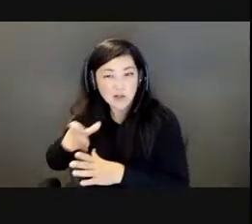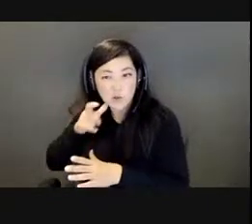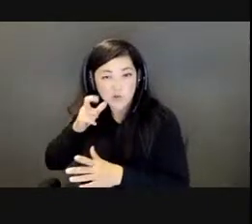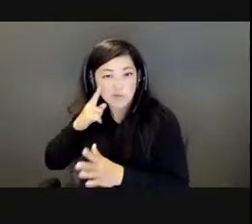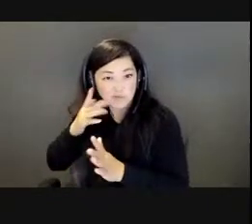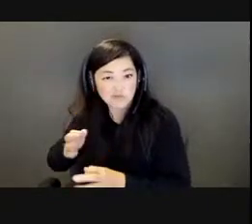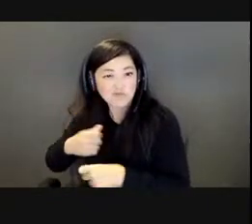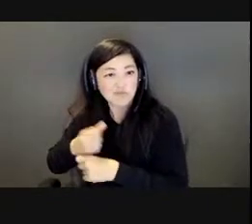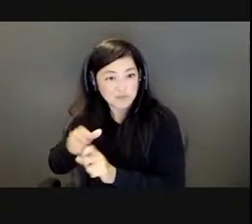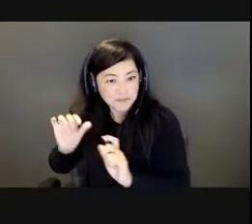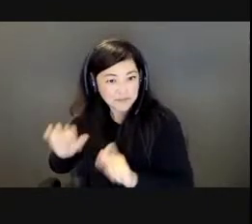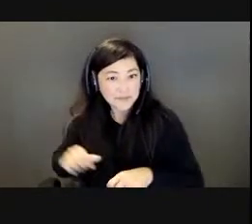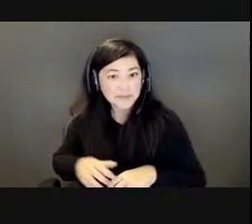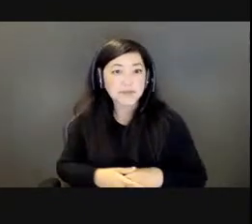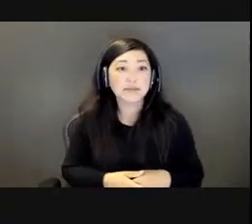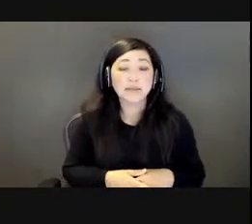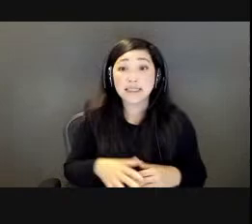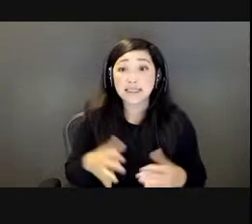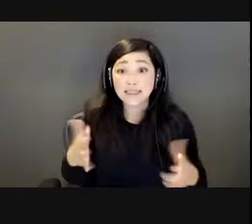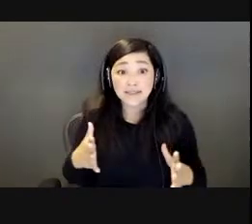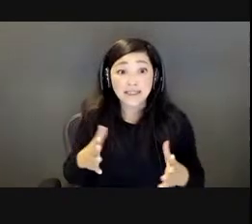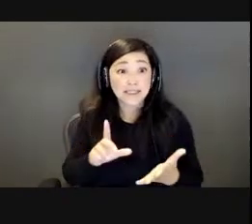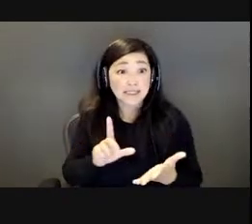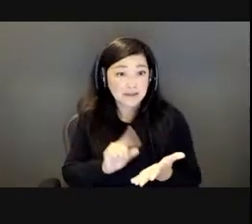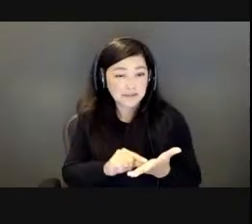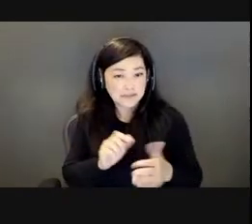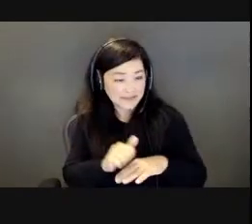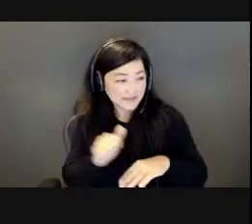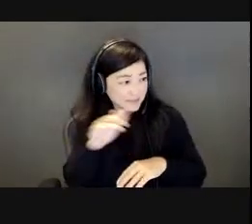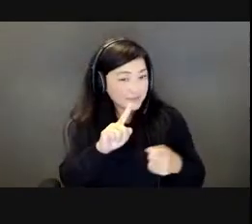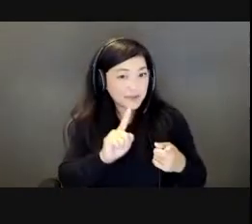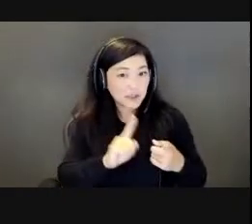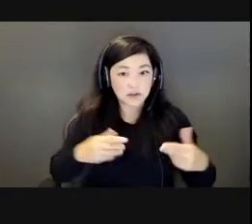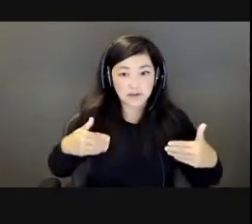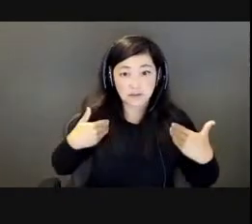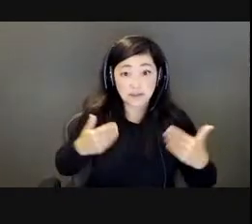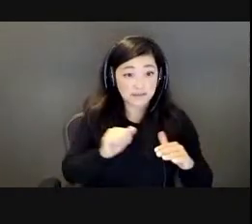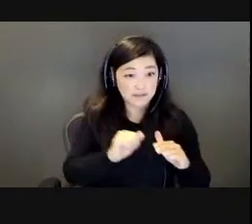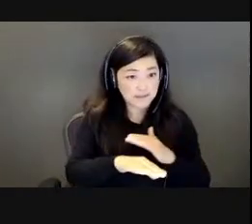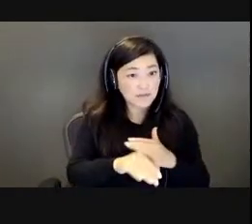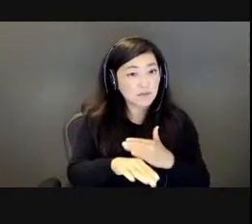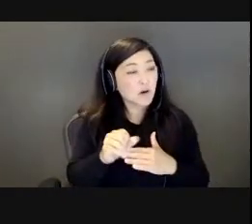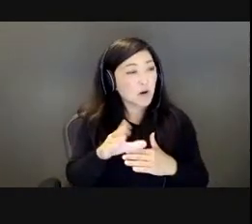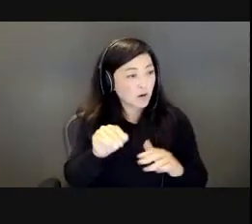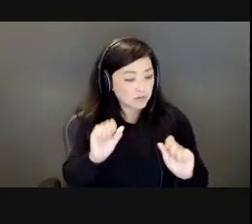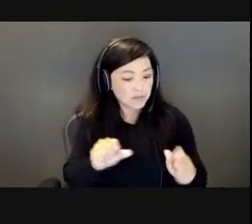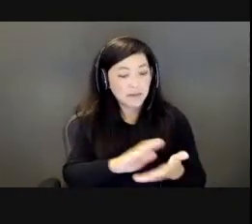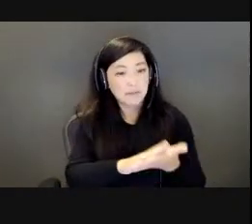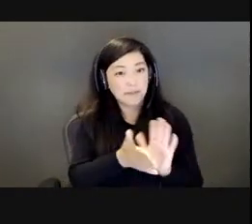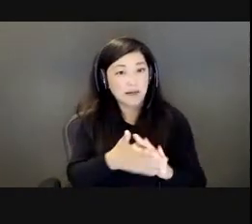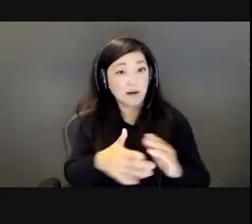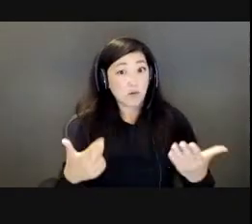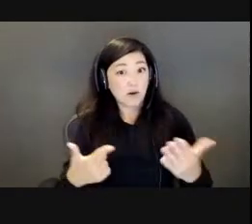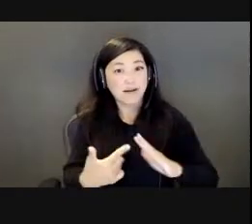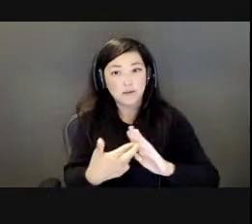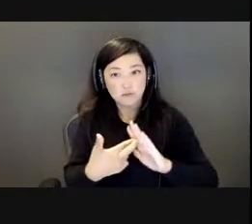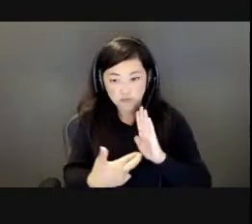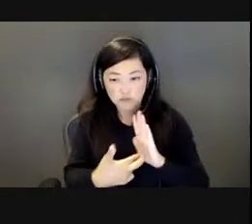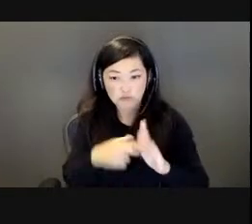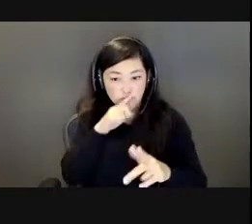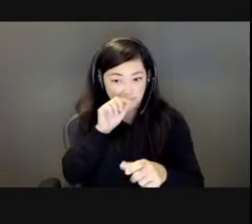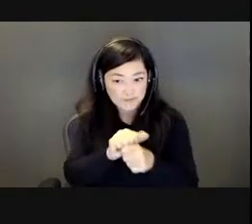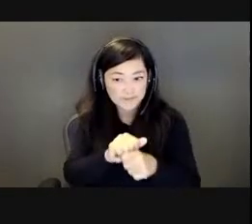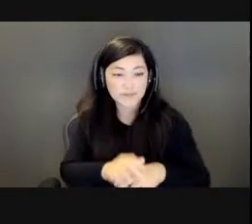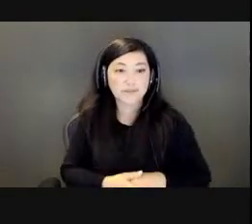to the Minister of Accessibility for consideration of turning them into regulation. Additionally, Accessibility